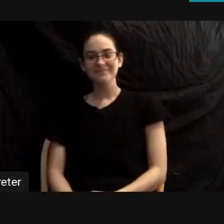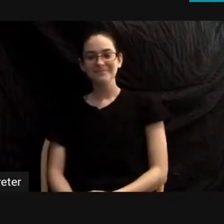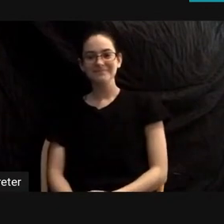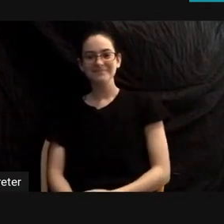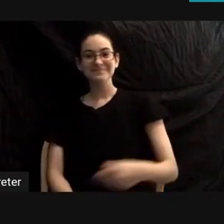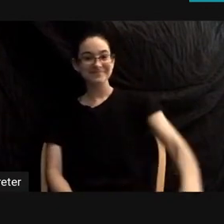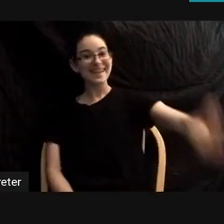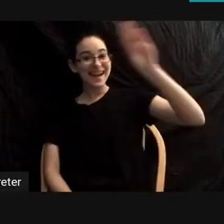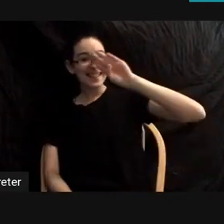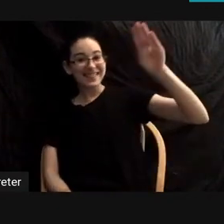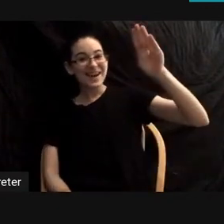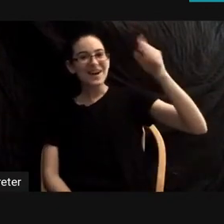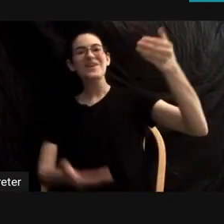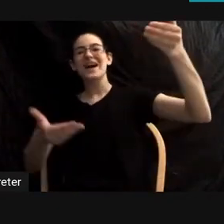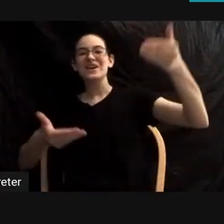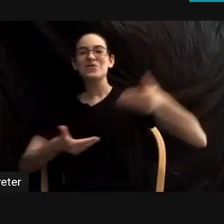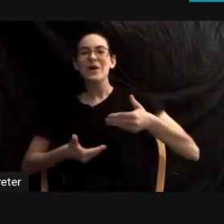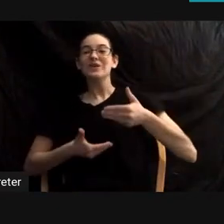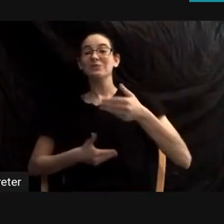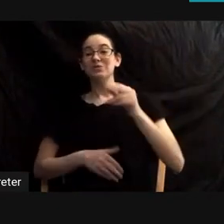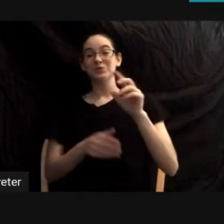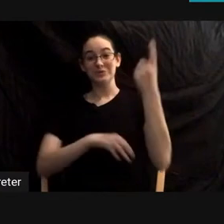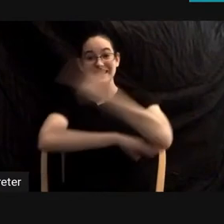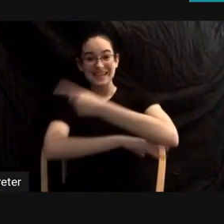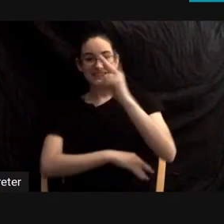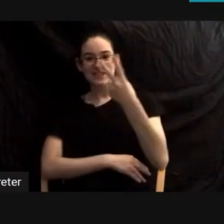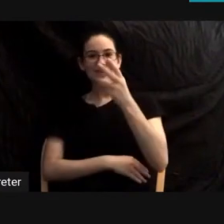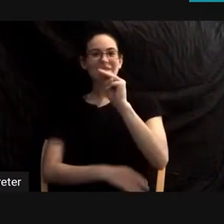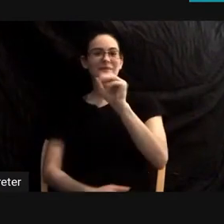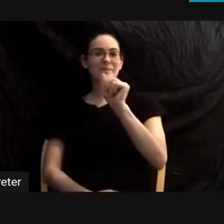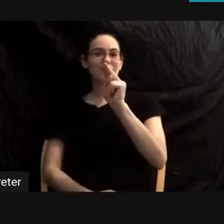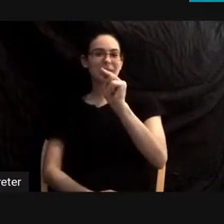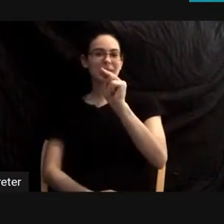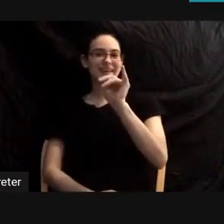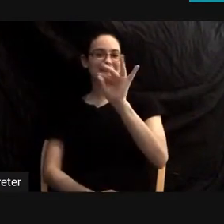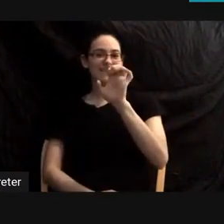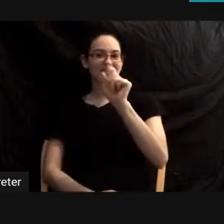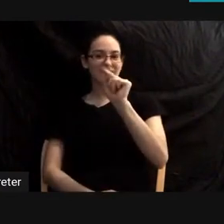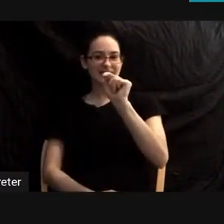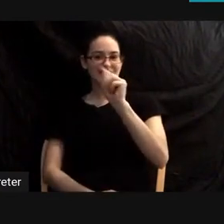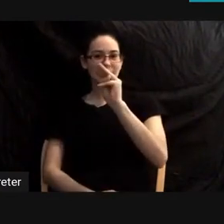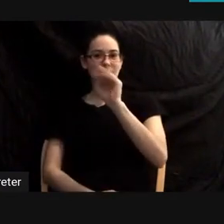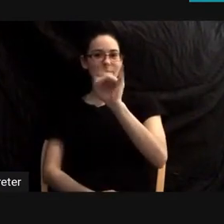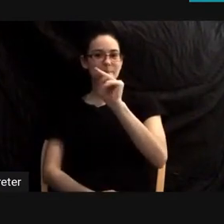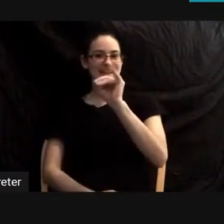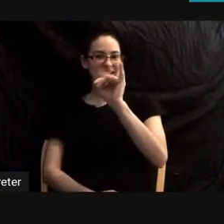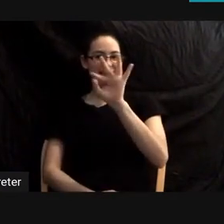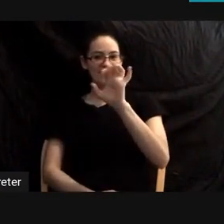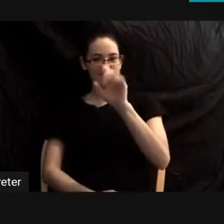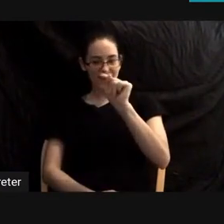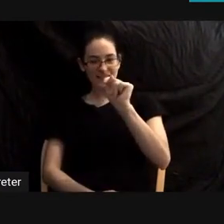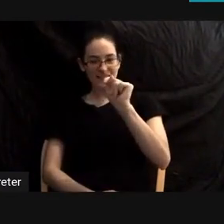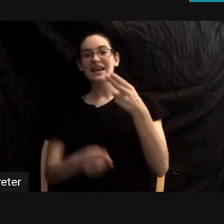Hello, and welcome to day two of Manifest Minifest, round two, a short play festival